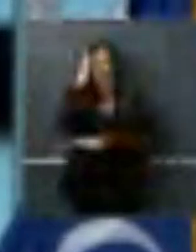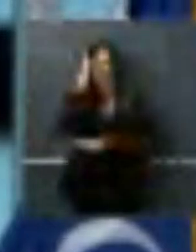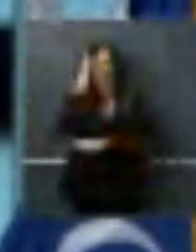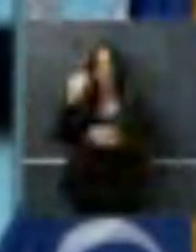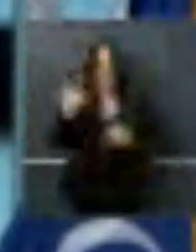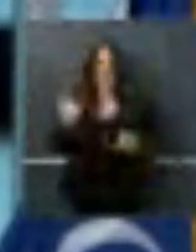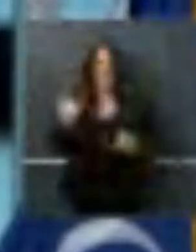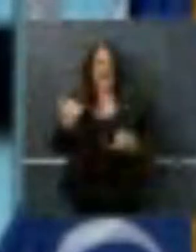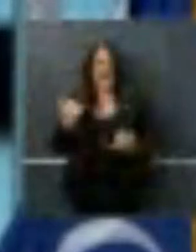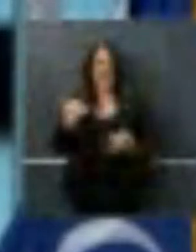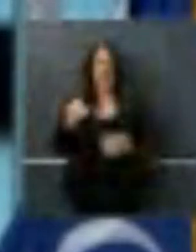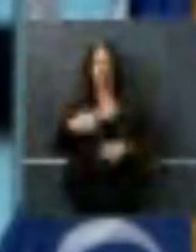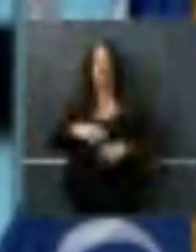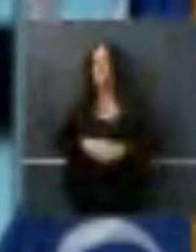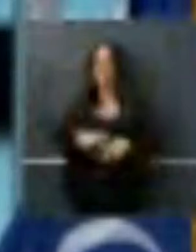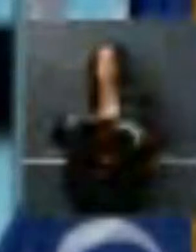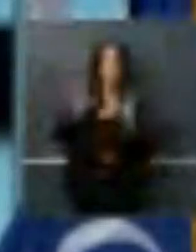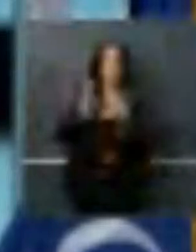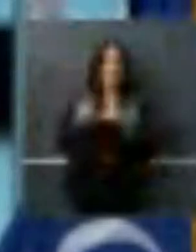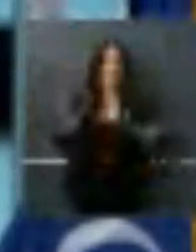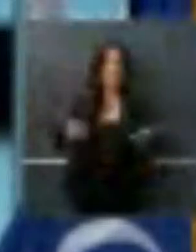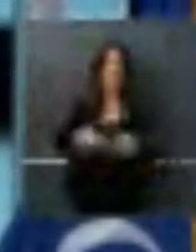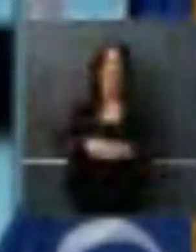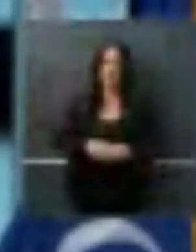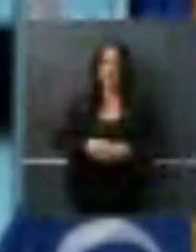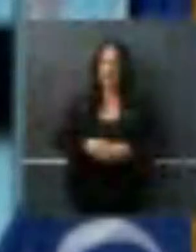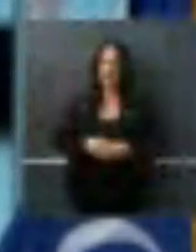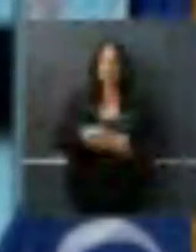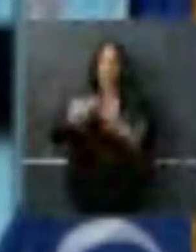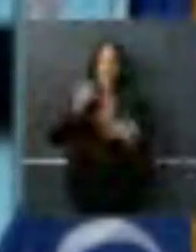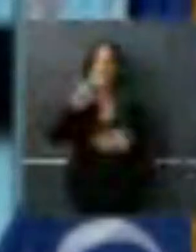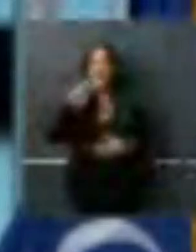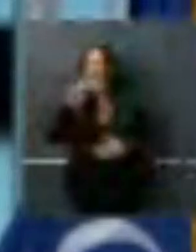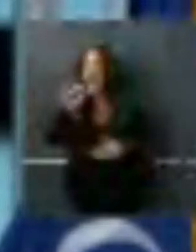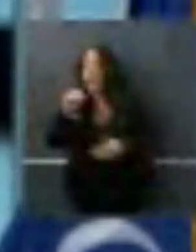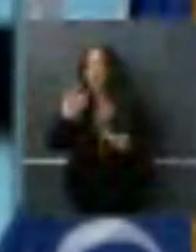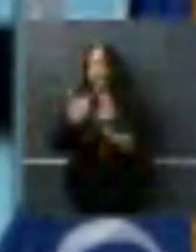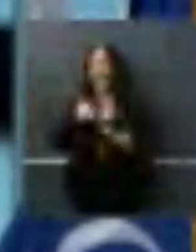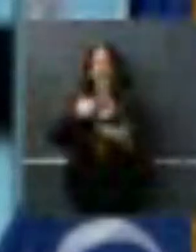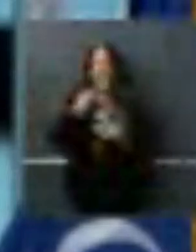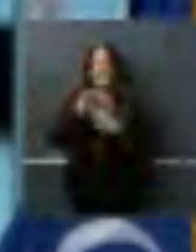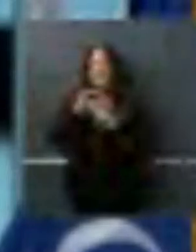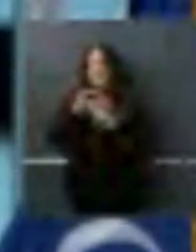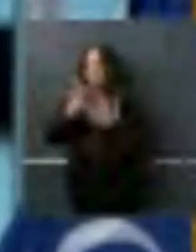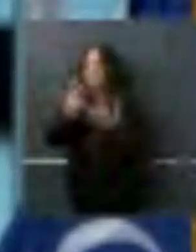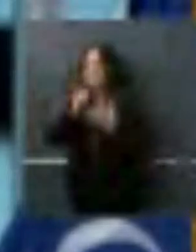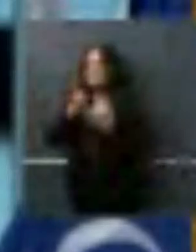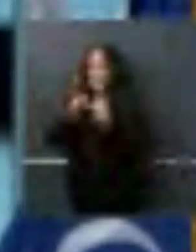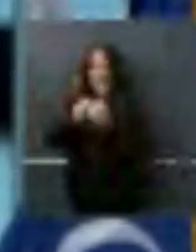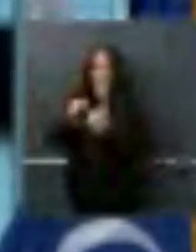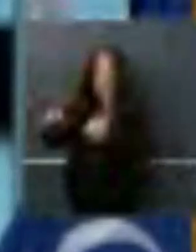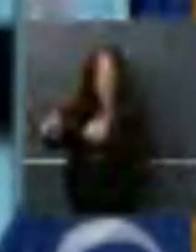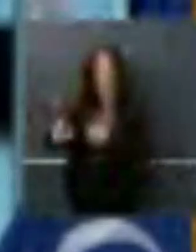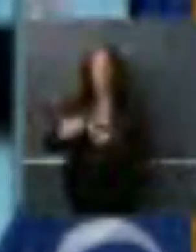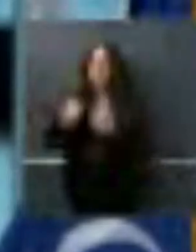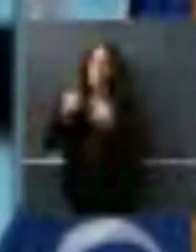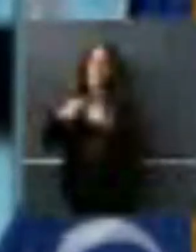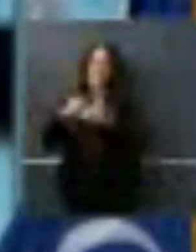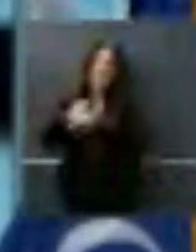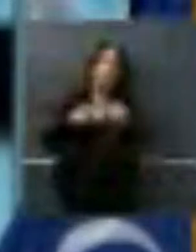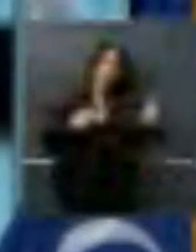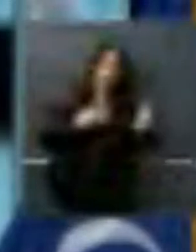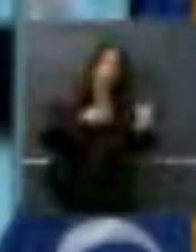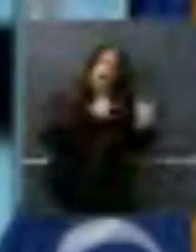available, radio shows, TV, I mean, everything we can possibly do that doesn't get in the way of actually doing our job. So I'll check in, make